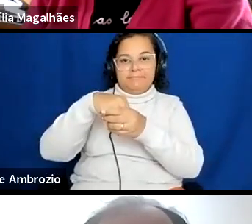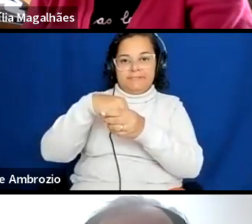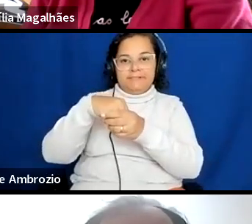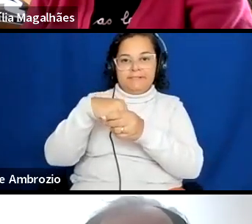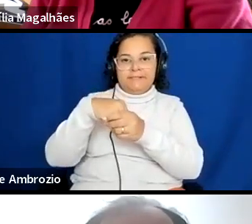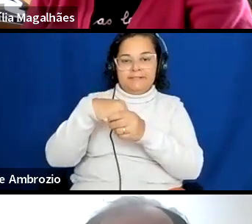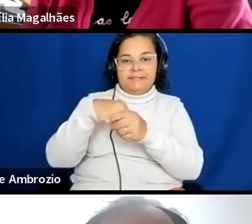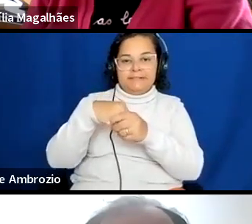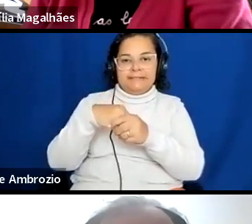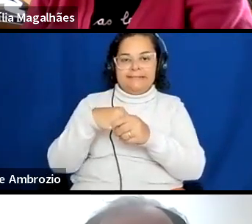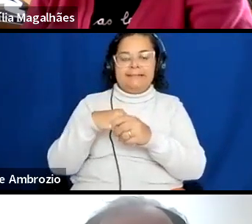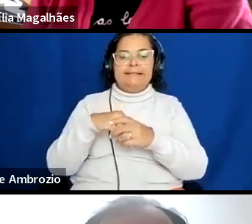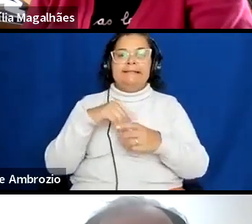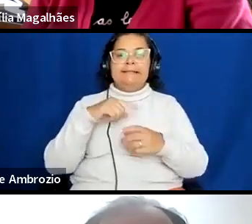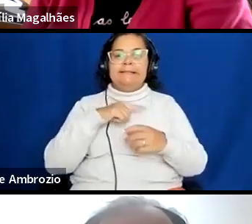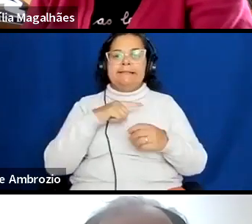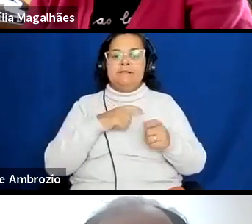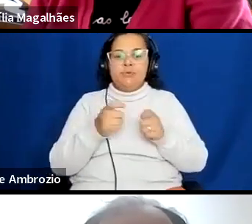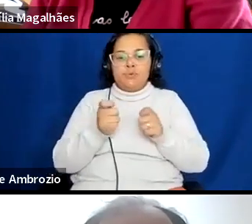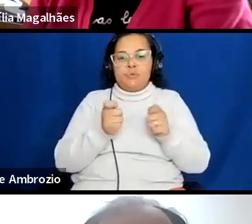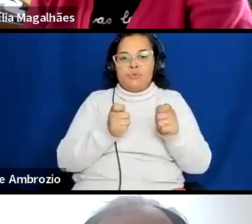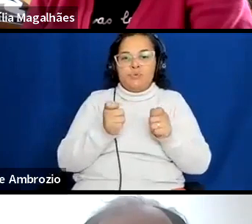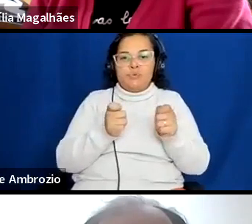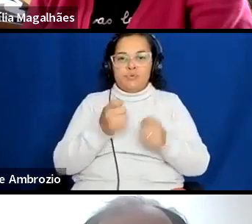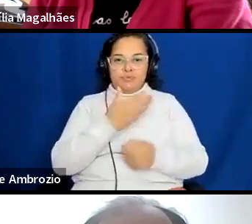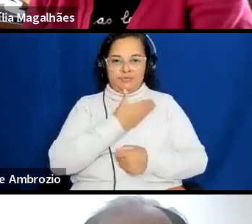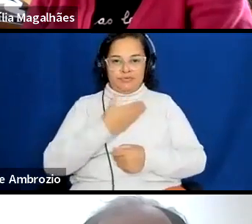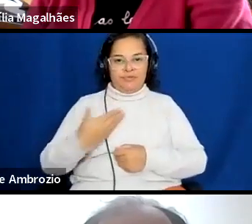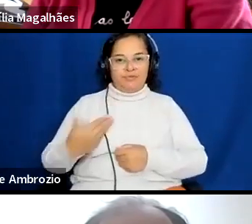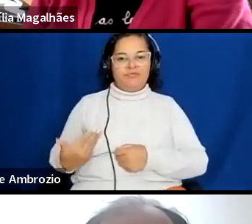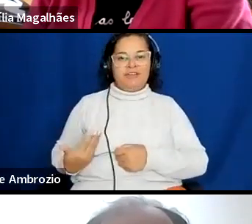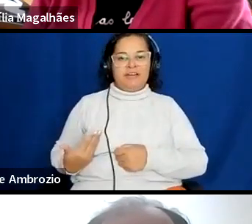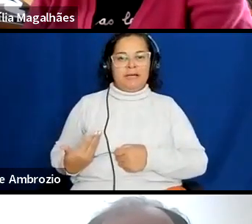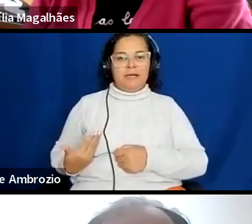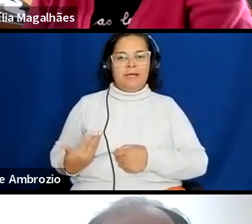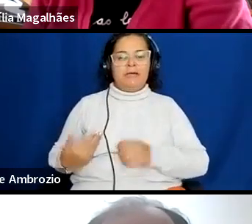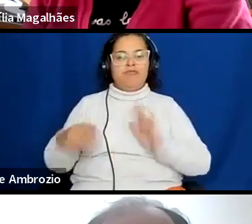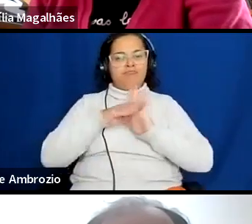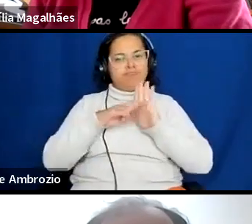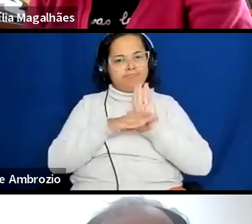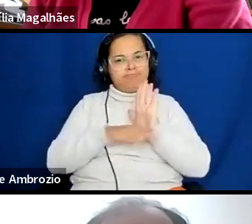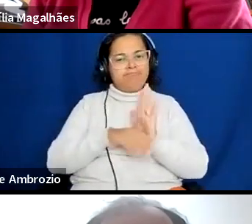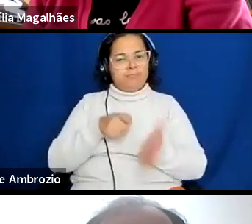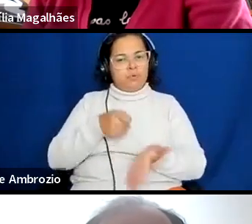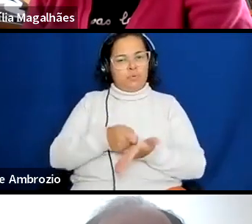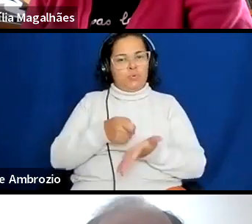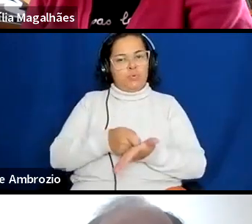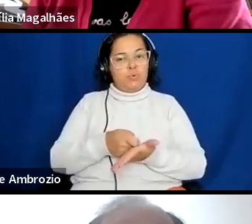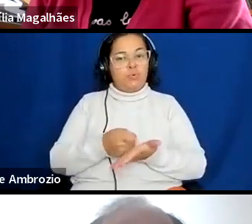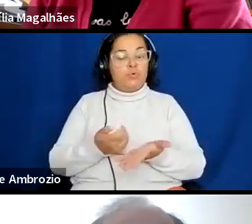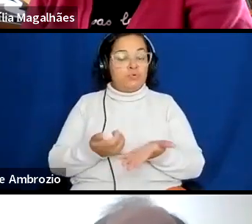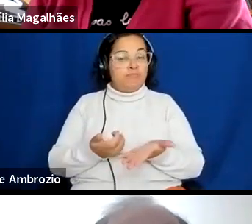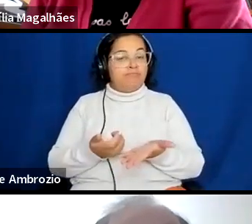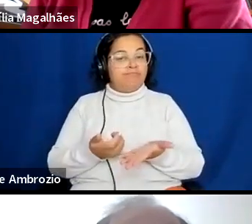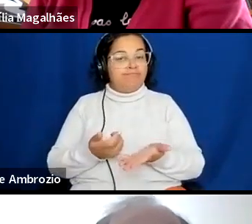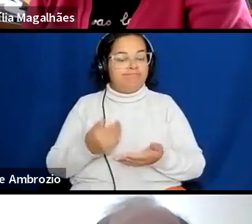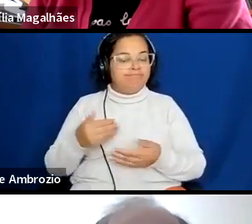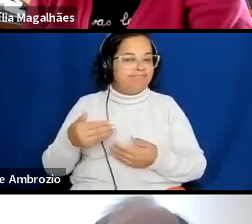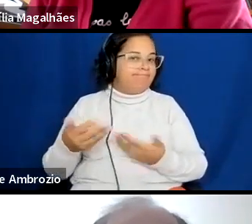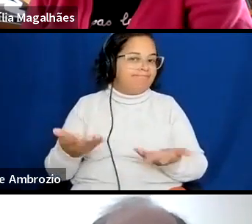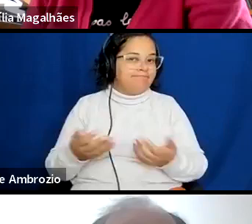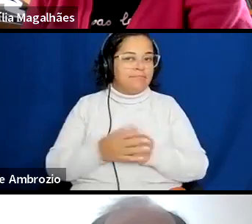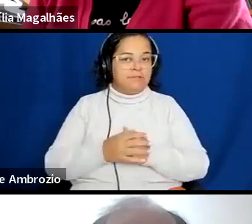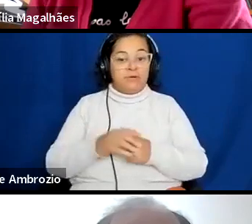control, of discipline, and so on, of working class communities and